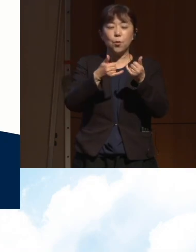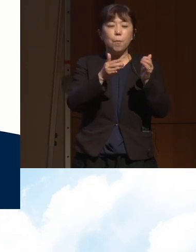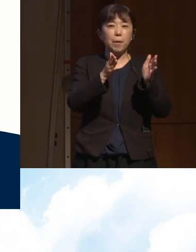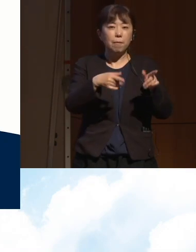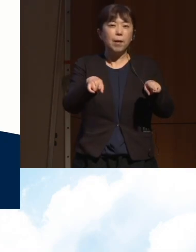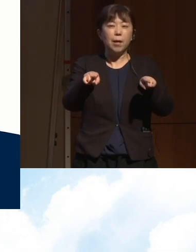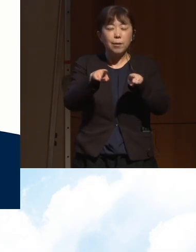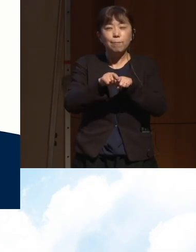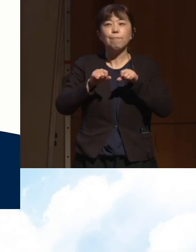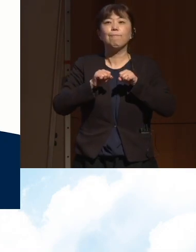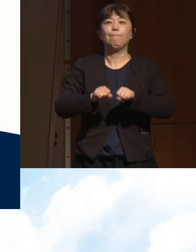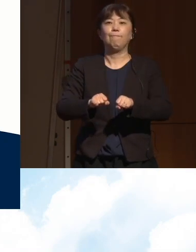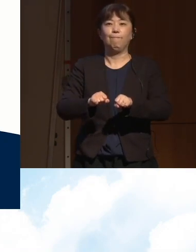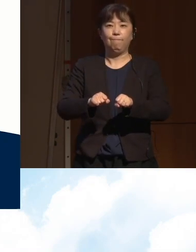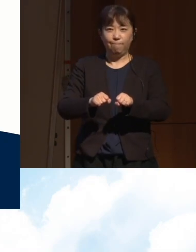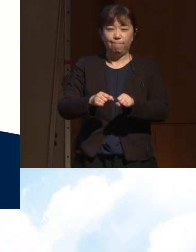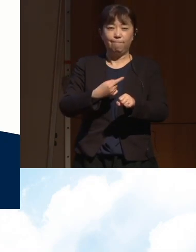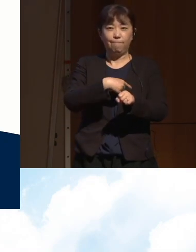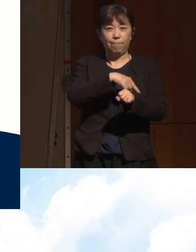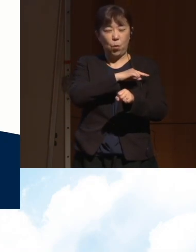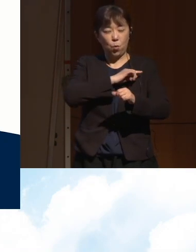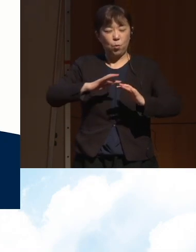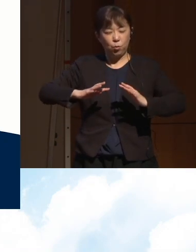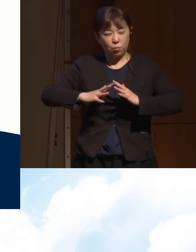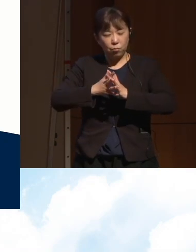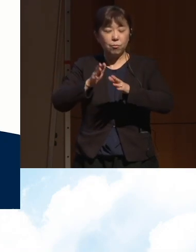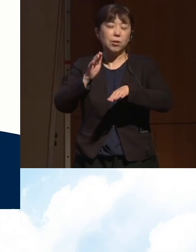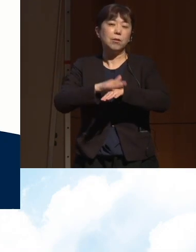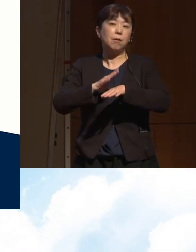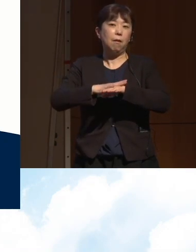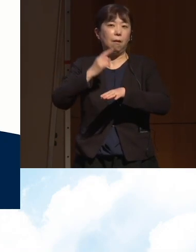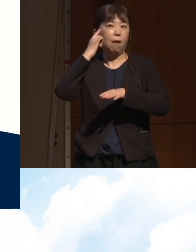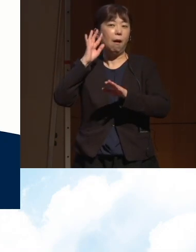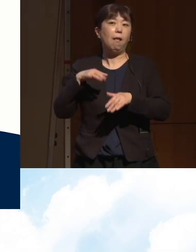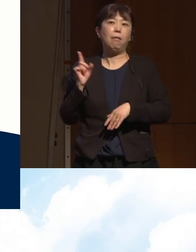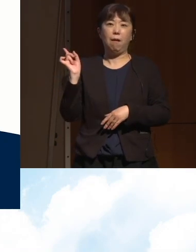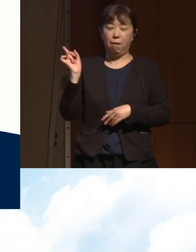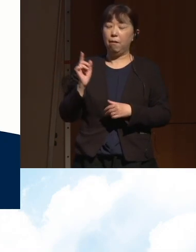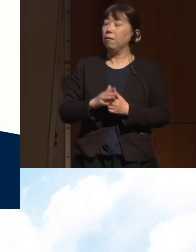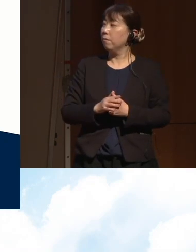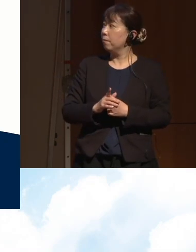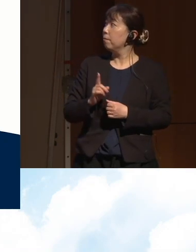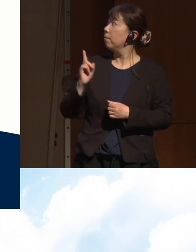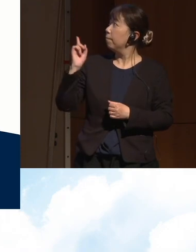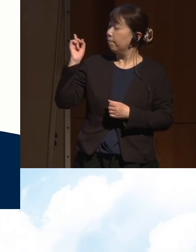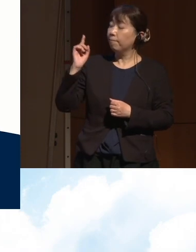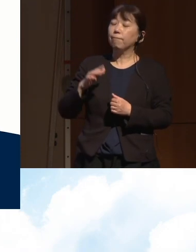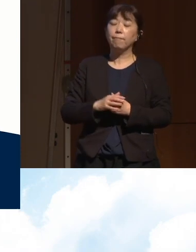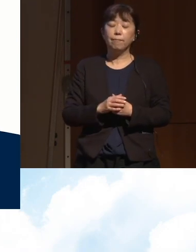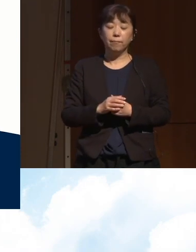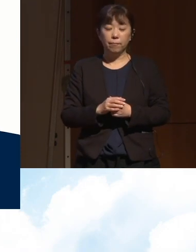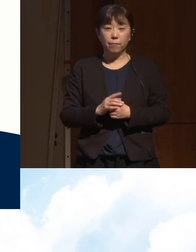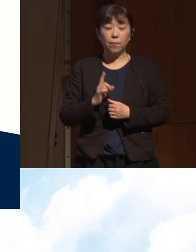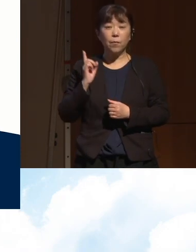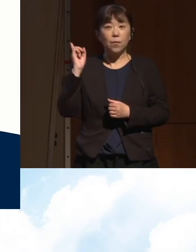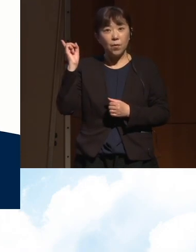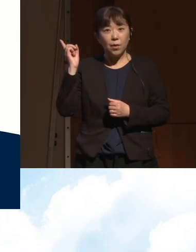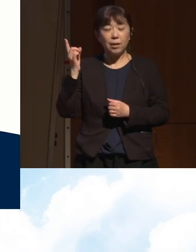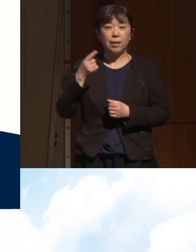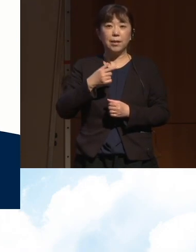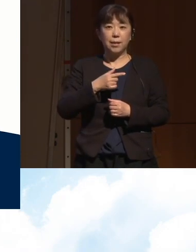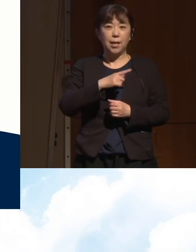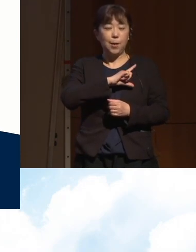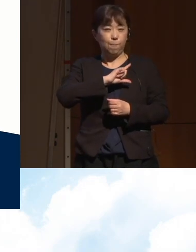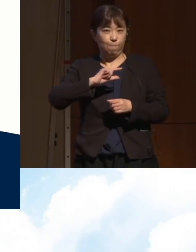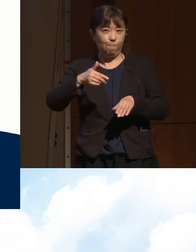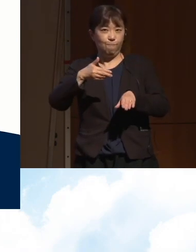developing a capability. We imagined that we would engage in functional exercises, actually testing pieces of that execution